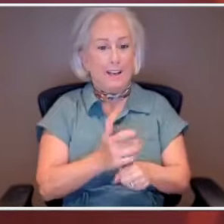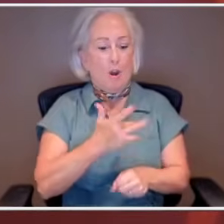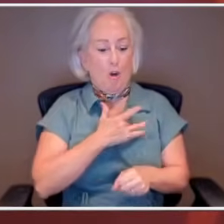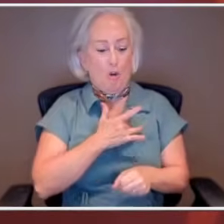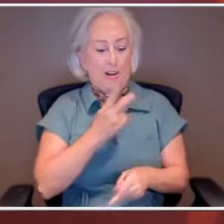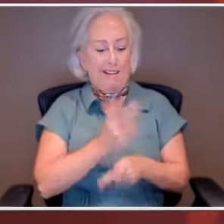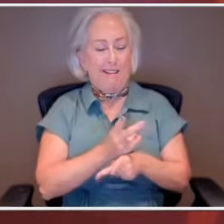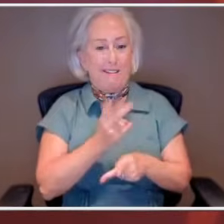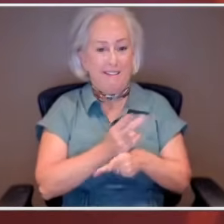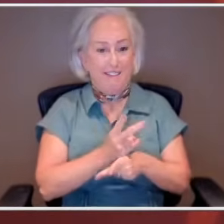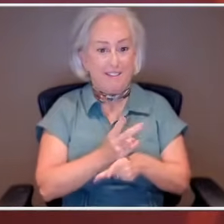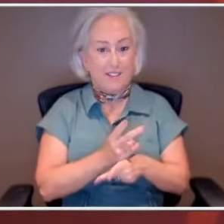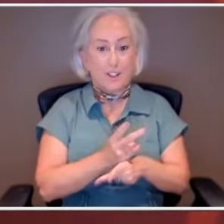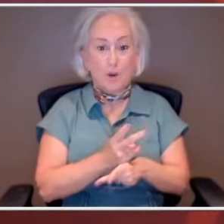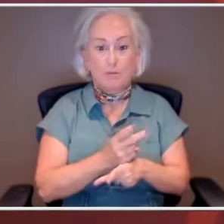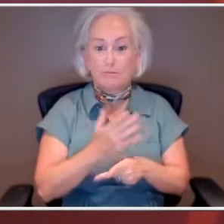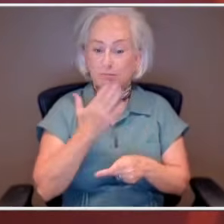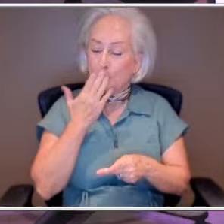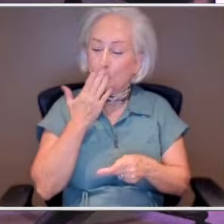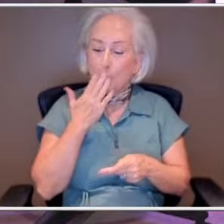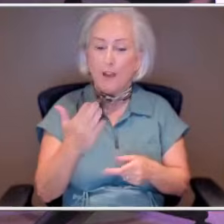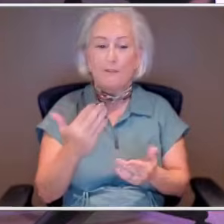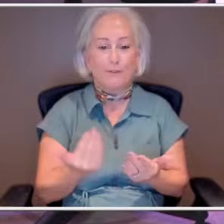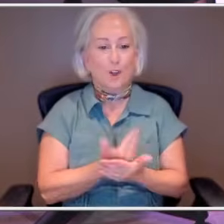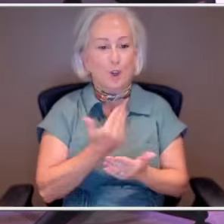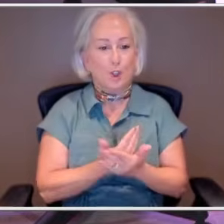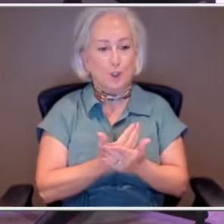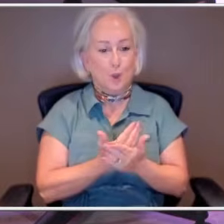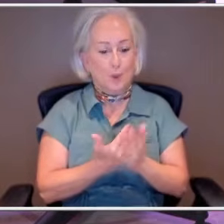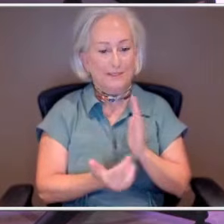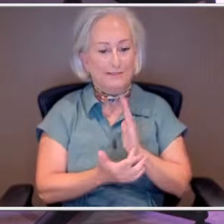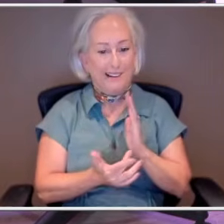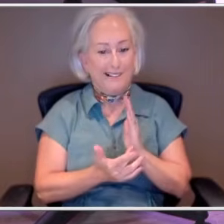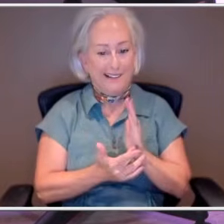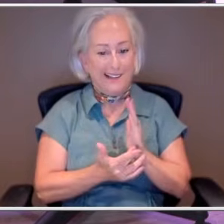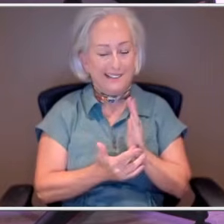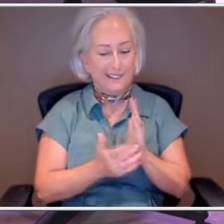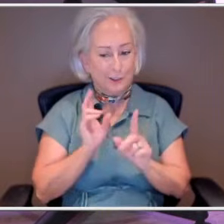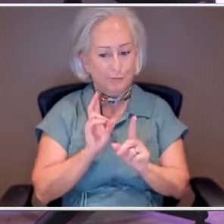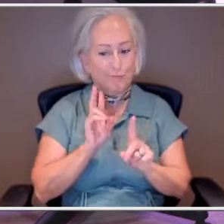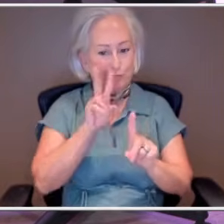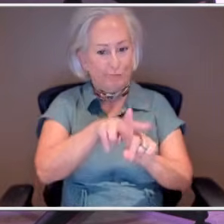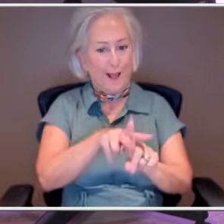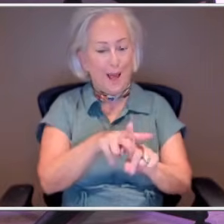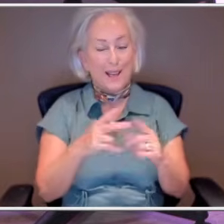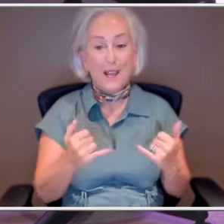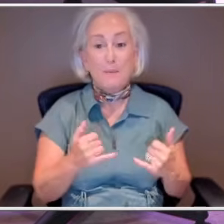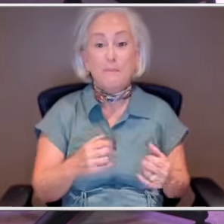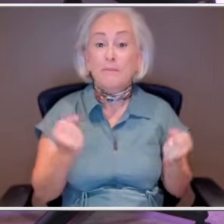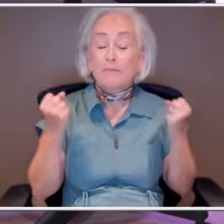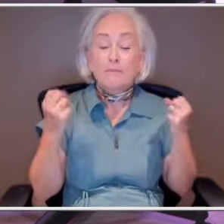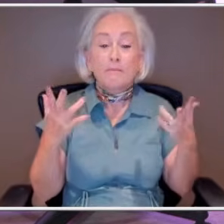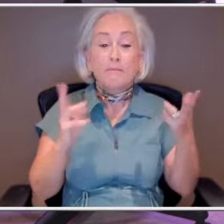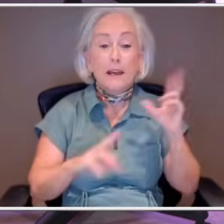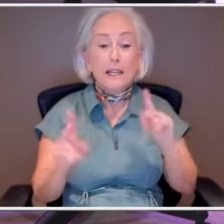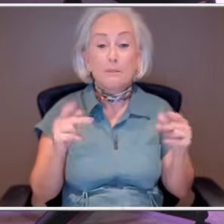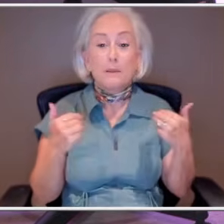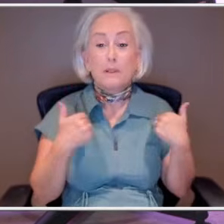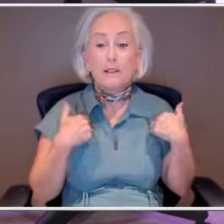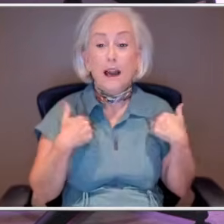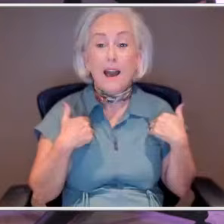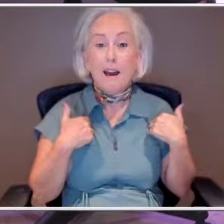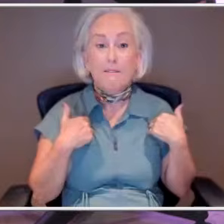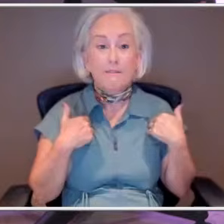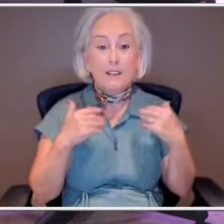this earlier, and it's really helped a lot of people. And as far as the message to viewers, a lot of people have someone in their family who has a heart problem or